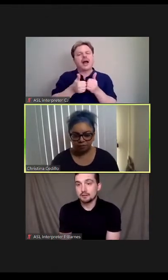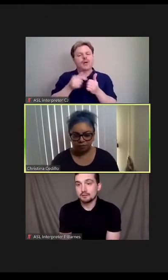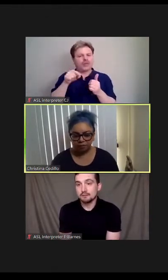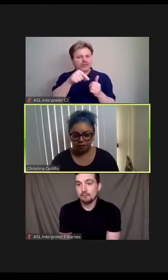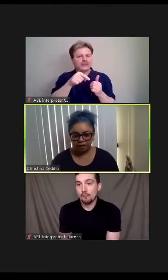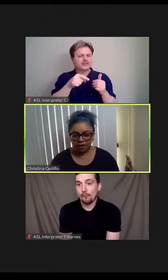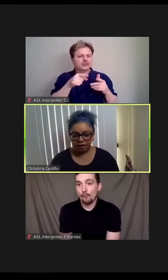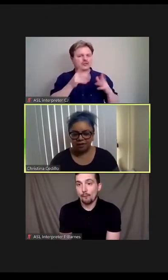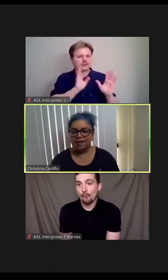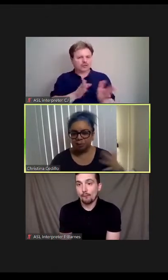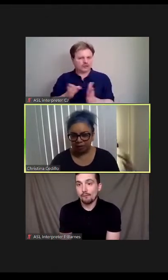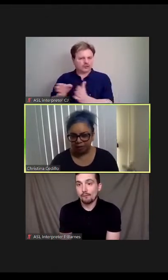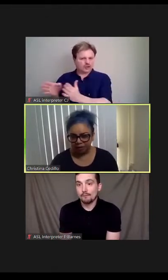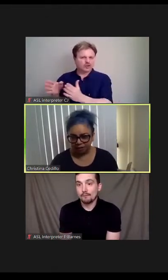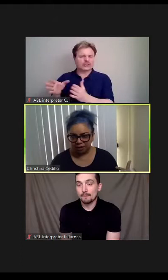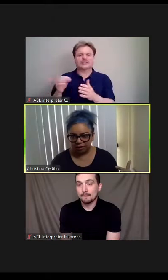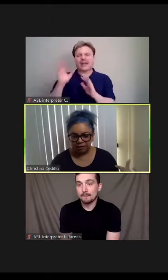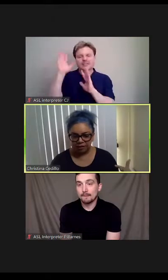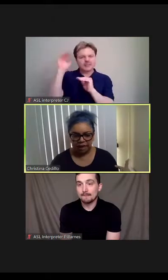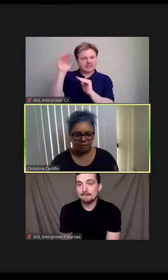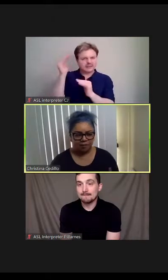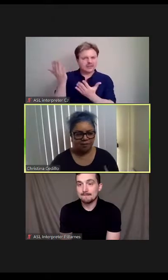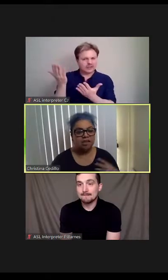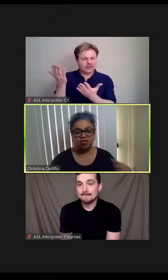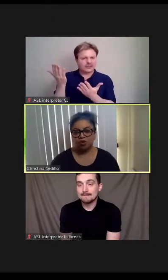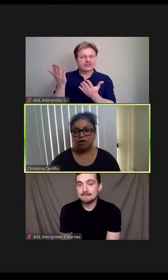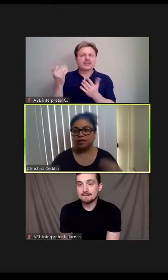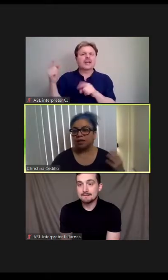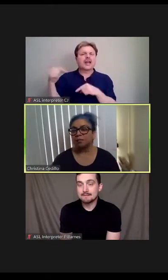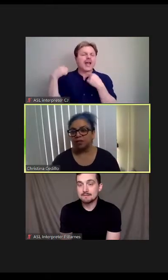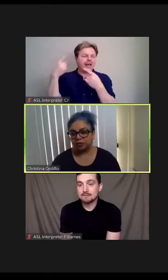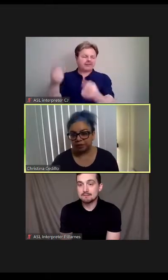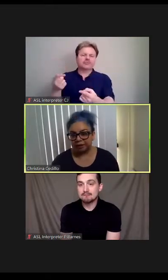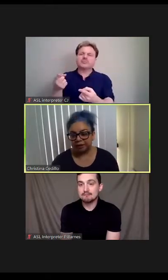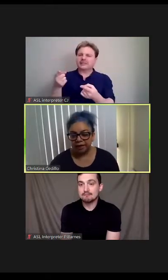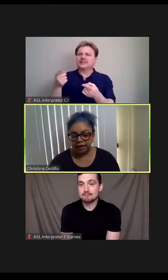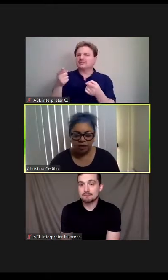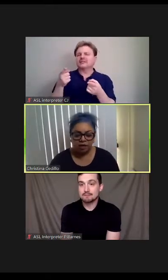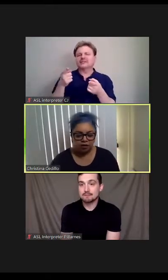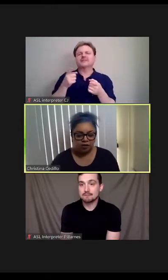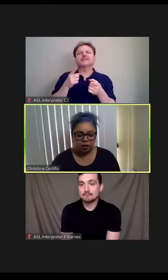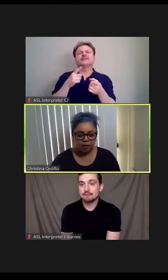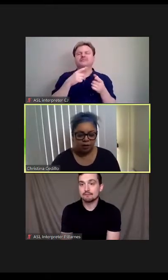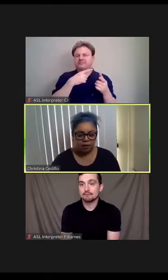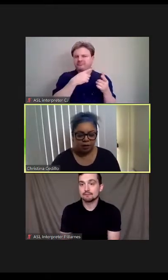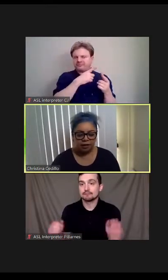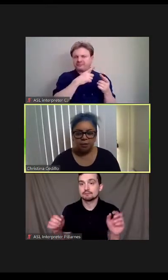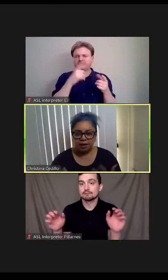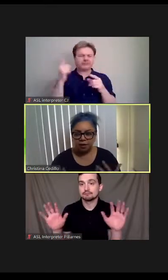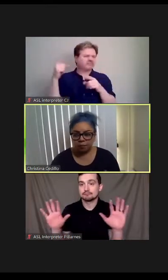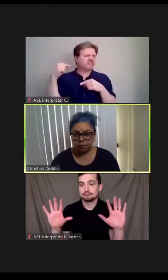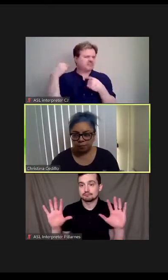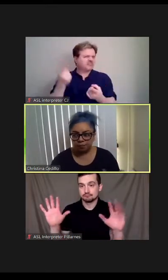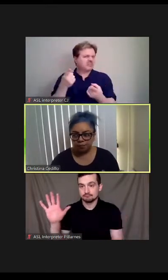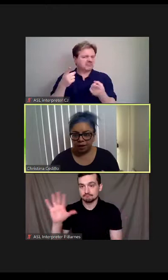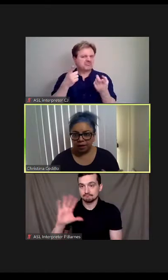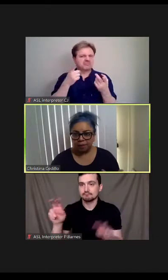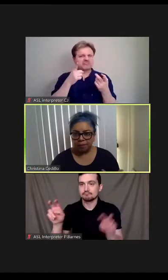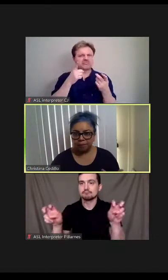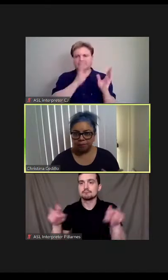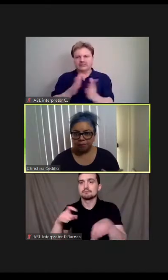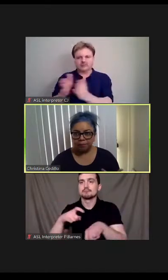structures, these expectations have been constructed habitually. So in my own